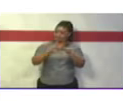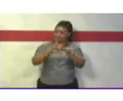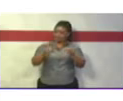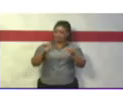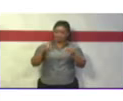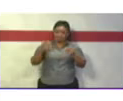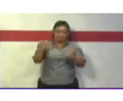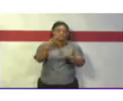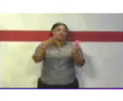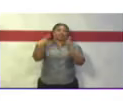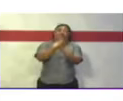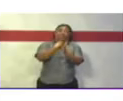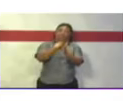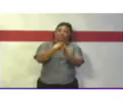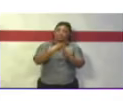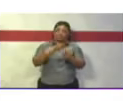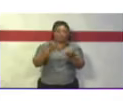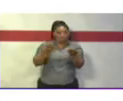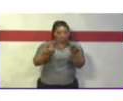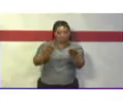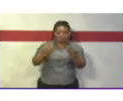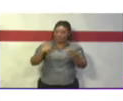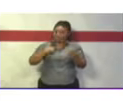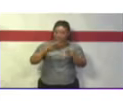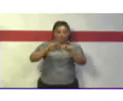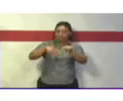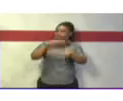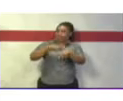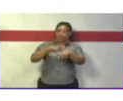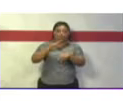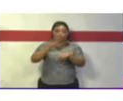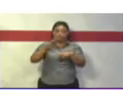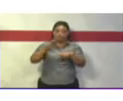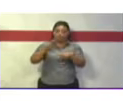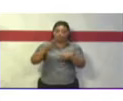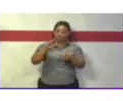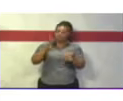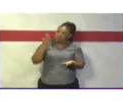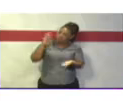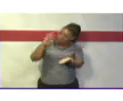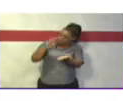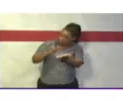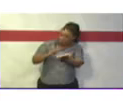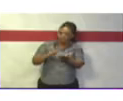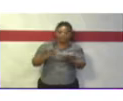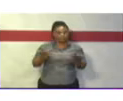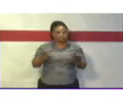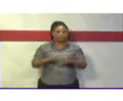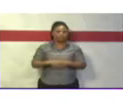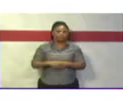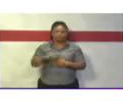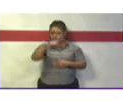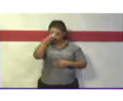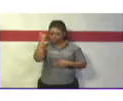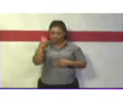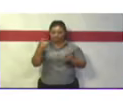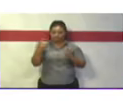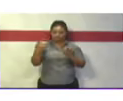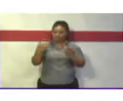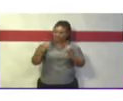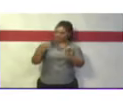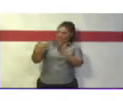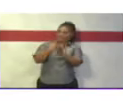Have there been any increase or decrease in reports of suicidal thoughts and attempts with the